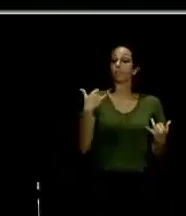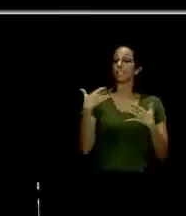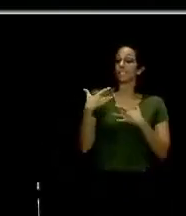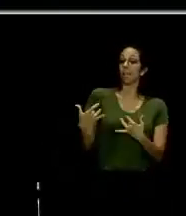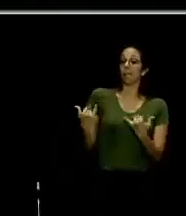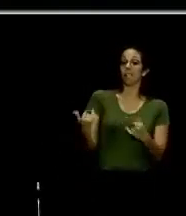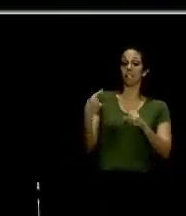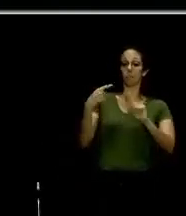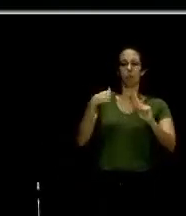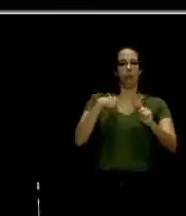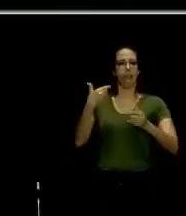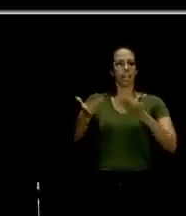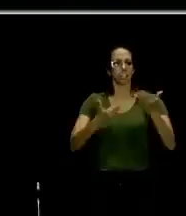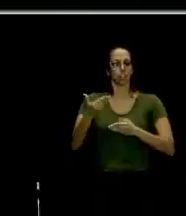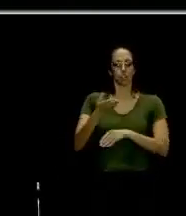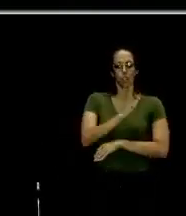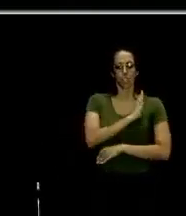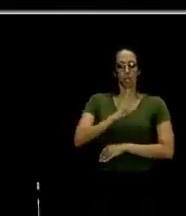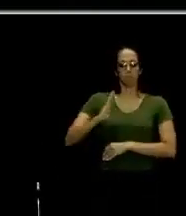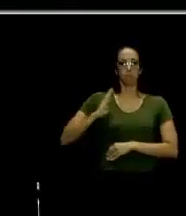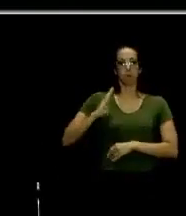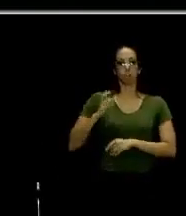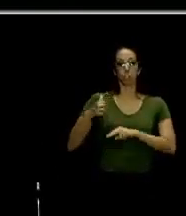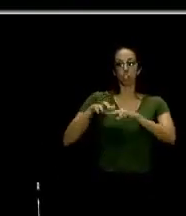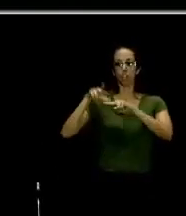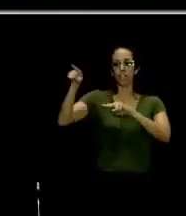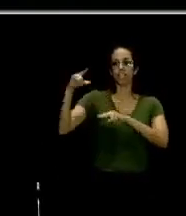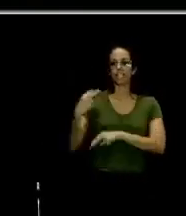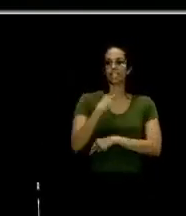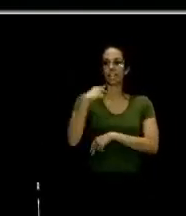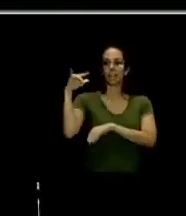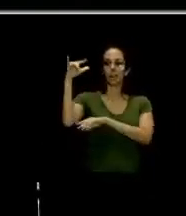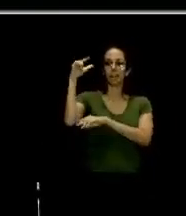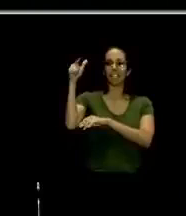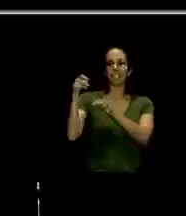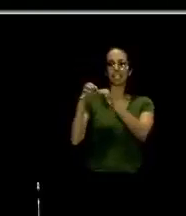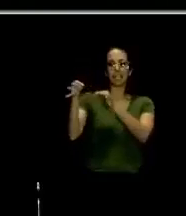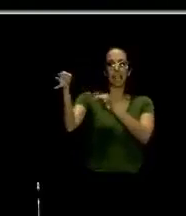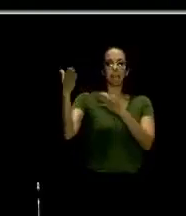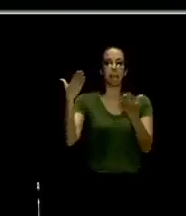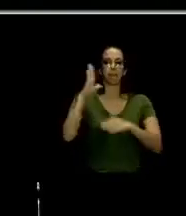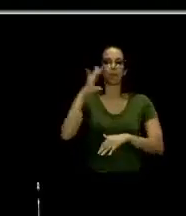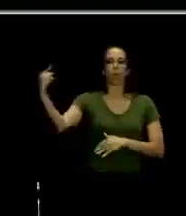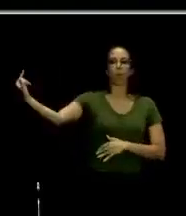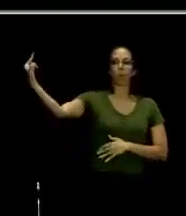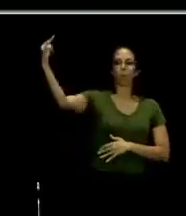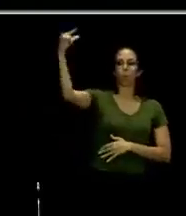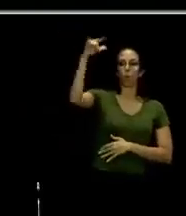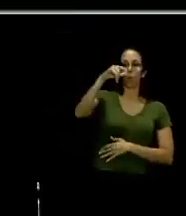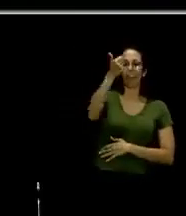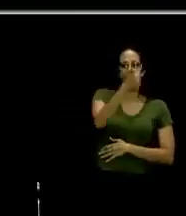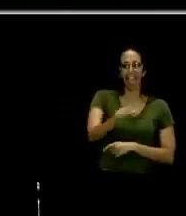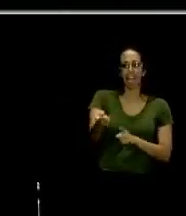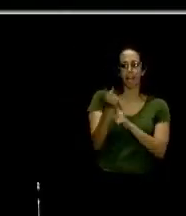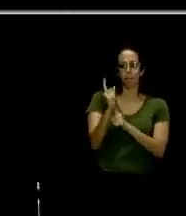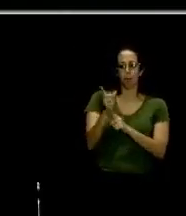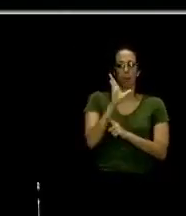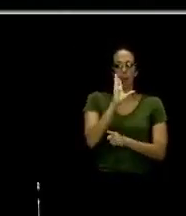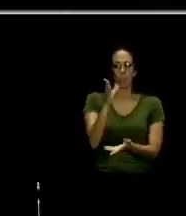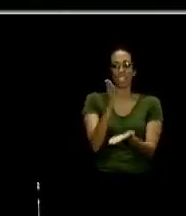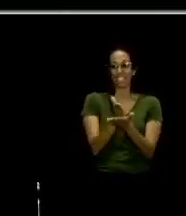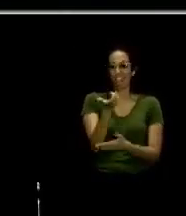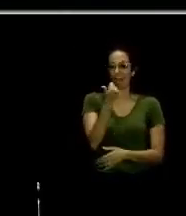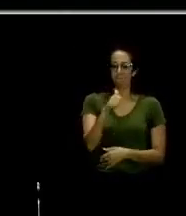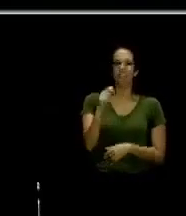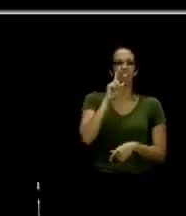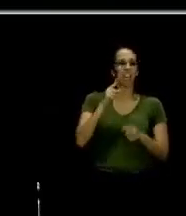our board chair, Jim DeBogren, but due to the weather, he's caught on a plane somewhere and he's delayed. He may come flying in here at any moment, and then we'll just stop and drop and